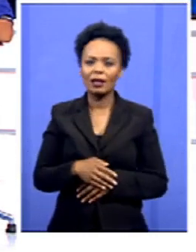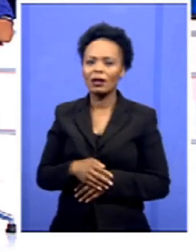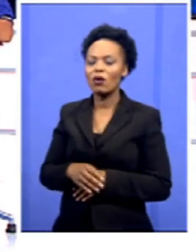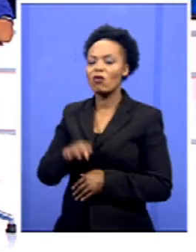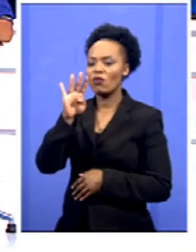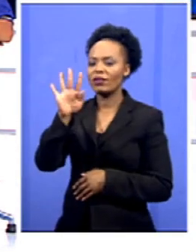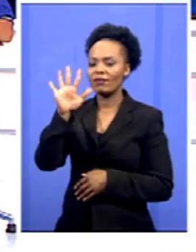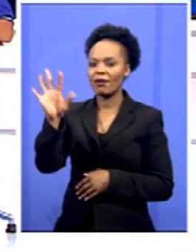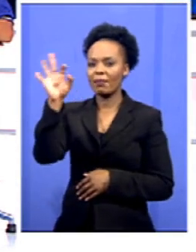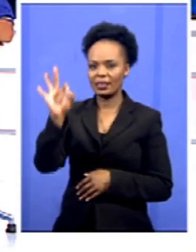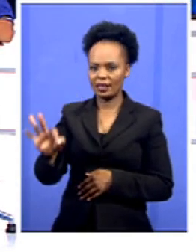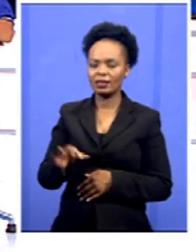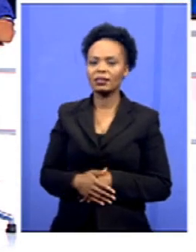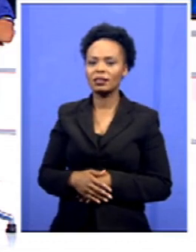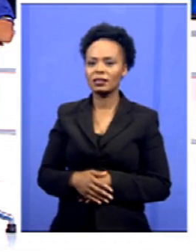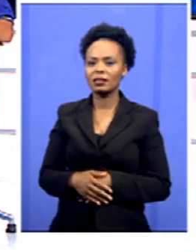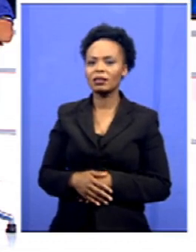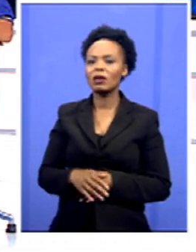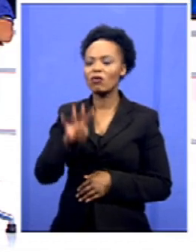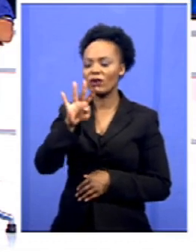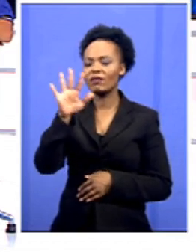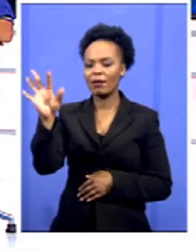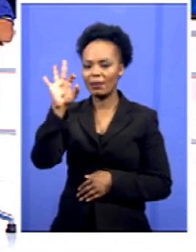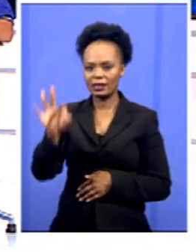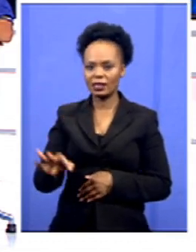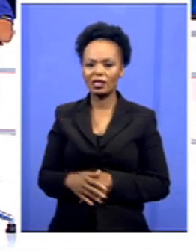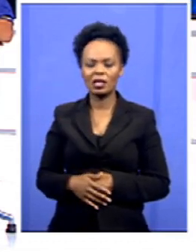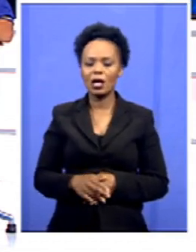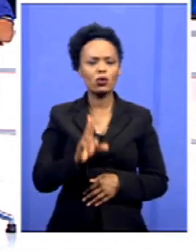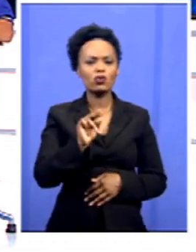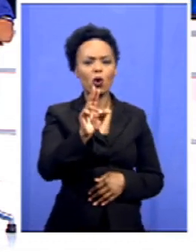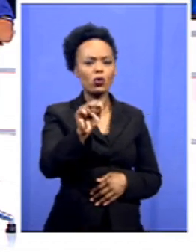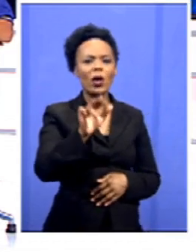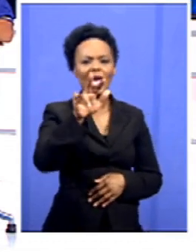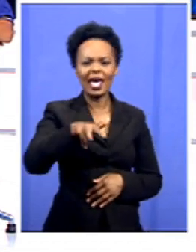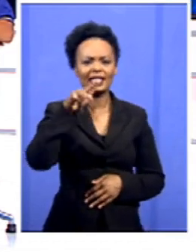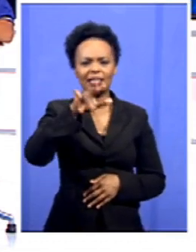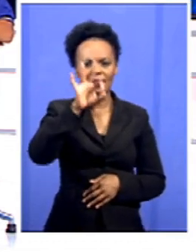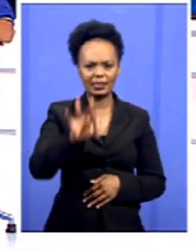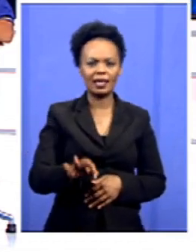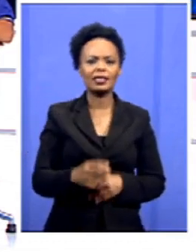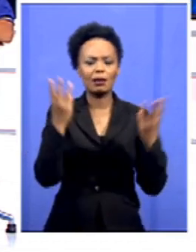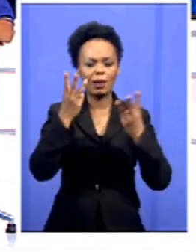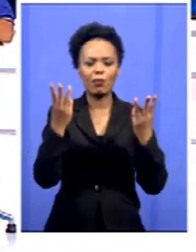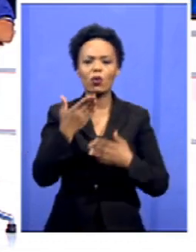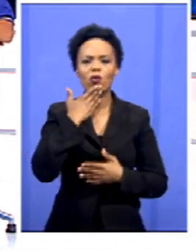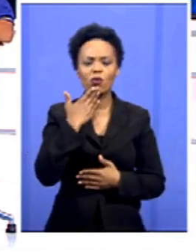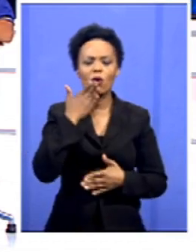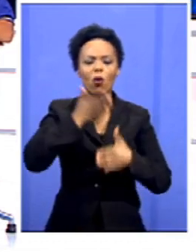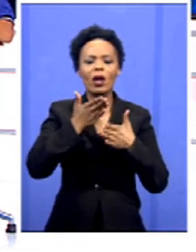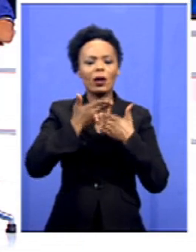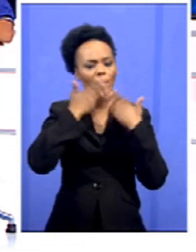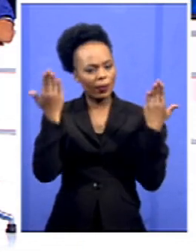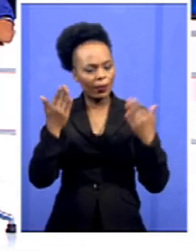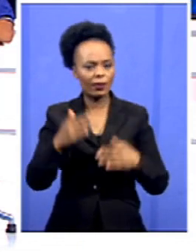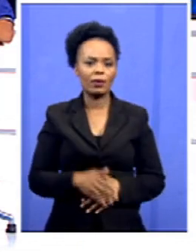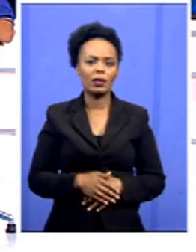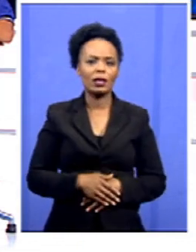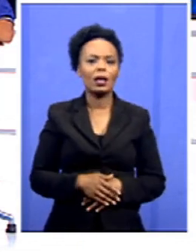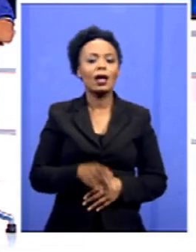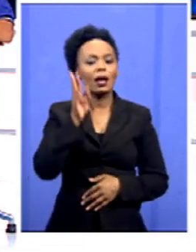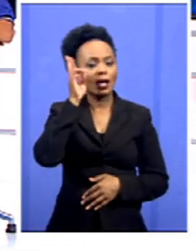45%. No, around 45%. No, it's 18% of people that are unemployed in Midva, but you must